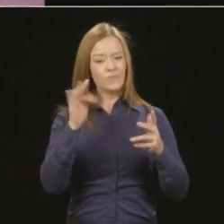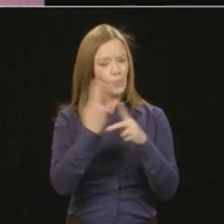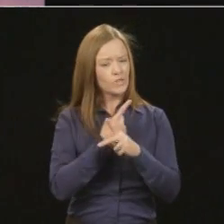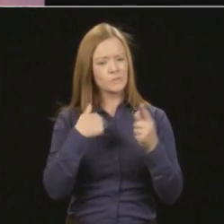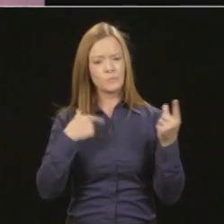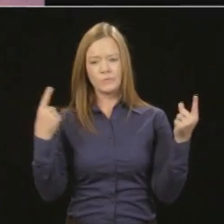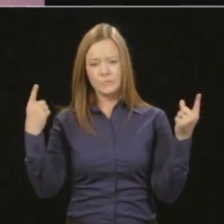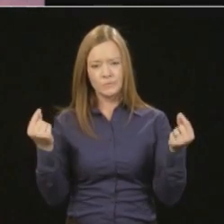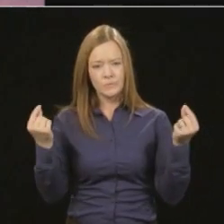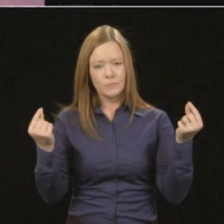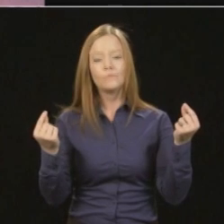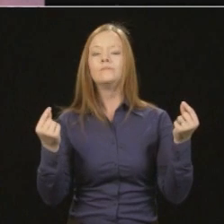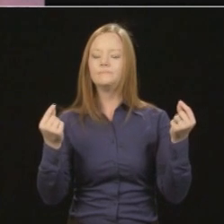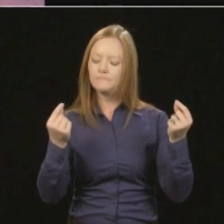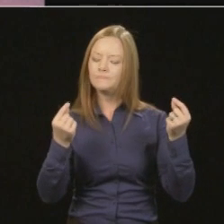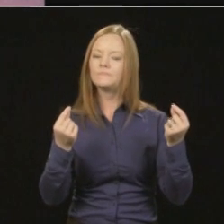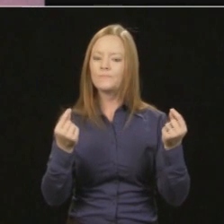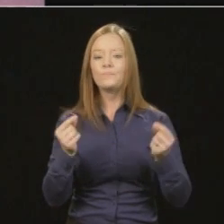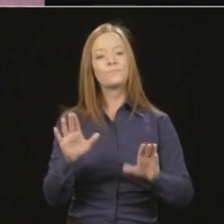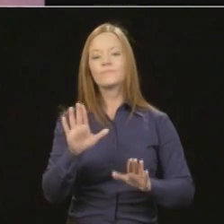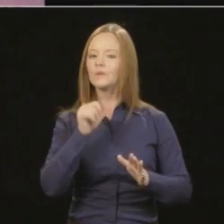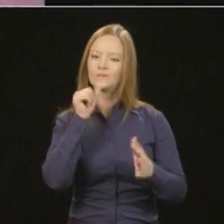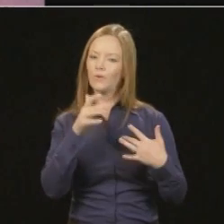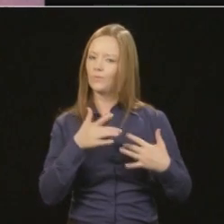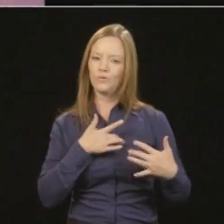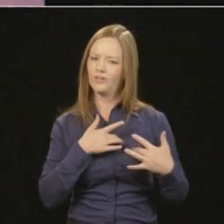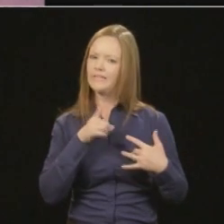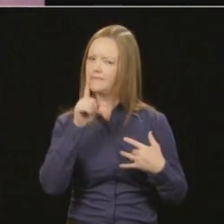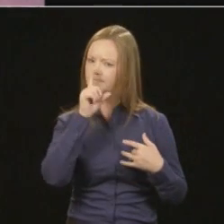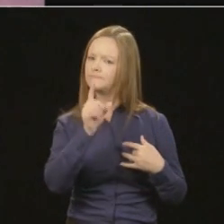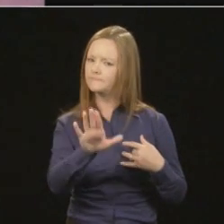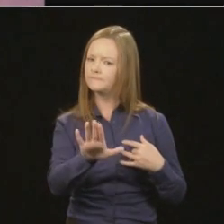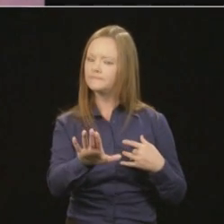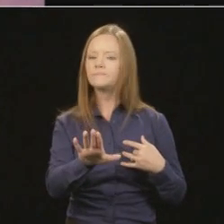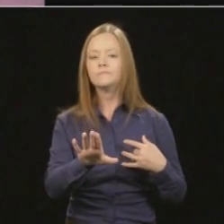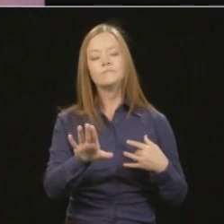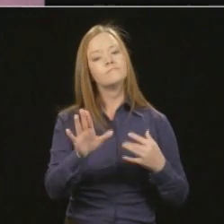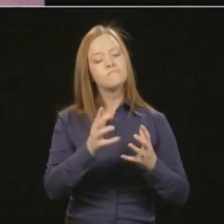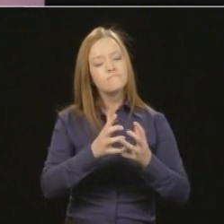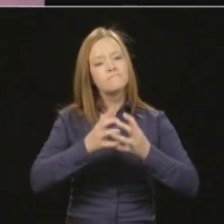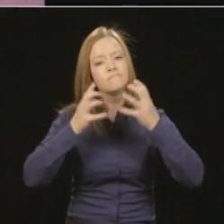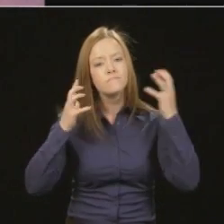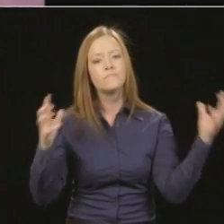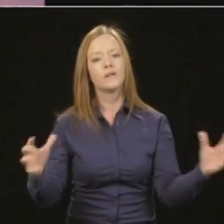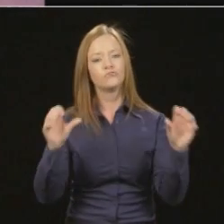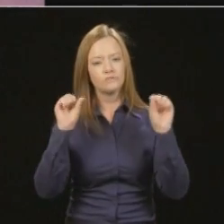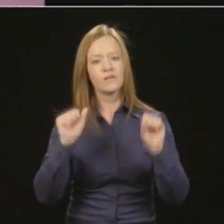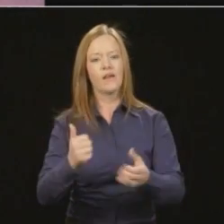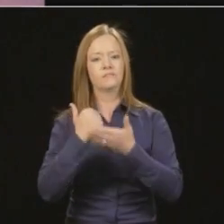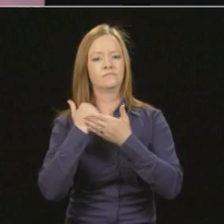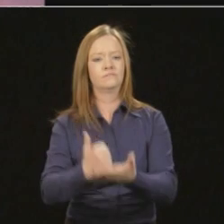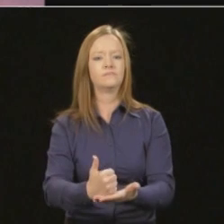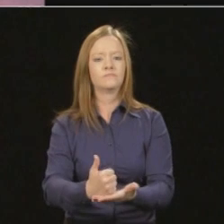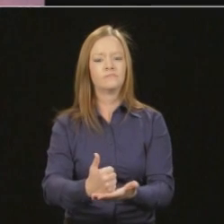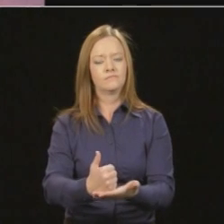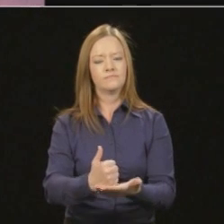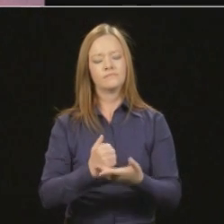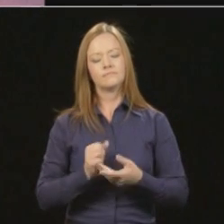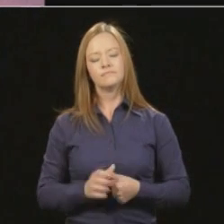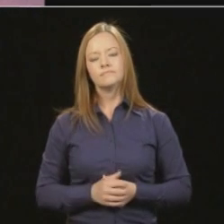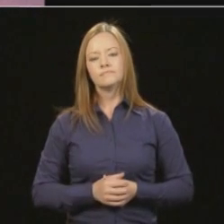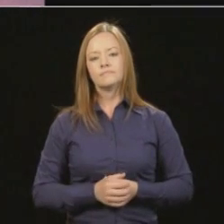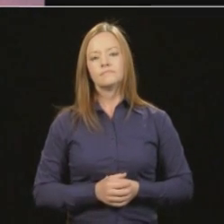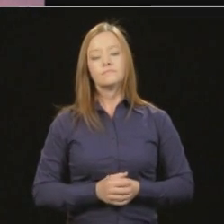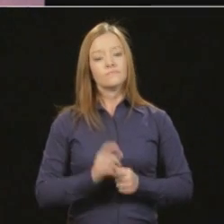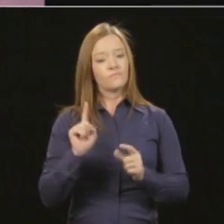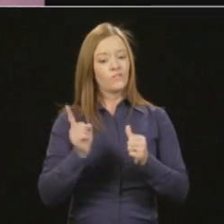are you going to do? Well, don't worry, really. There is much that can be done. From